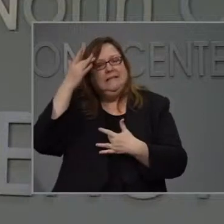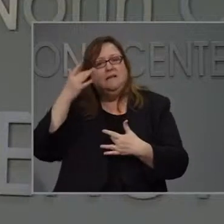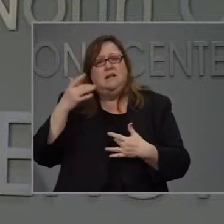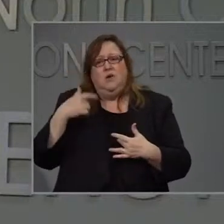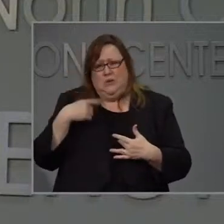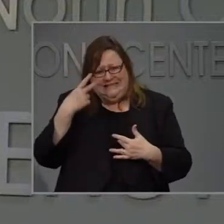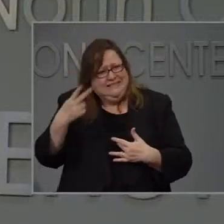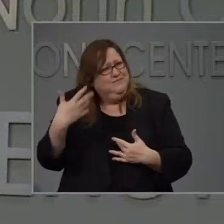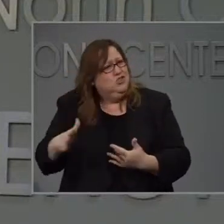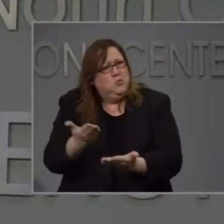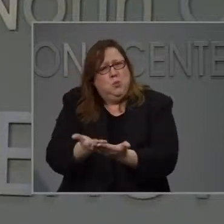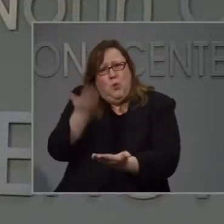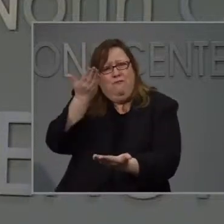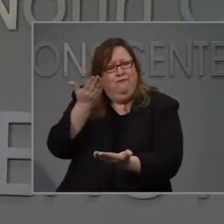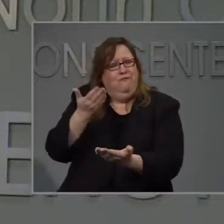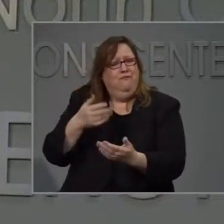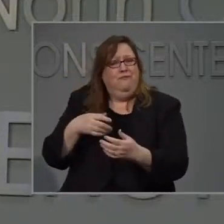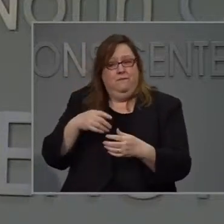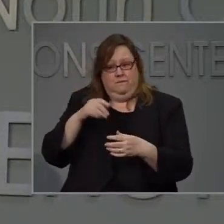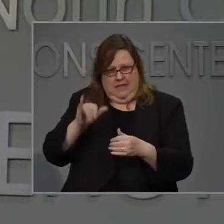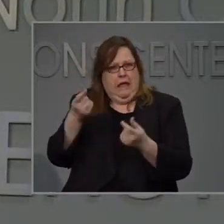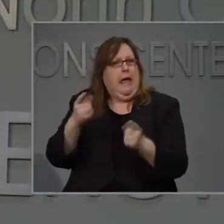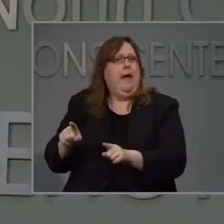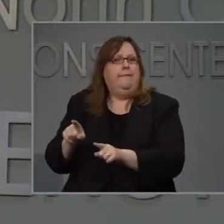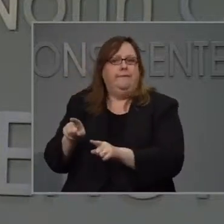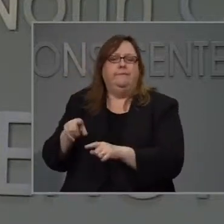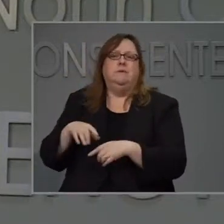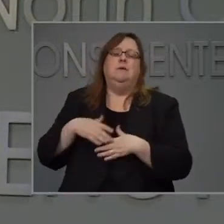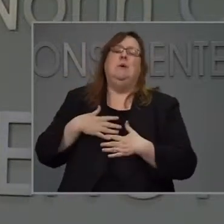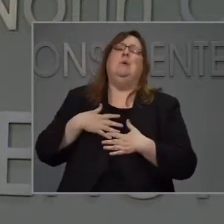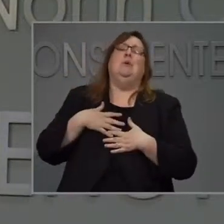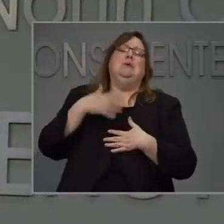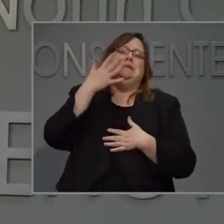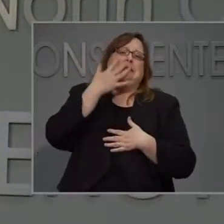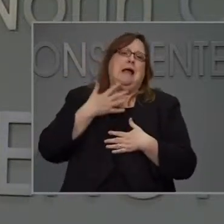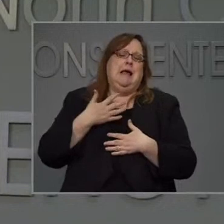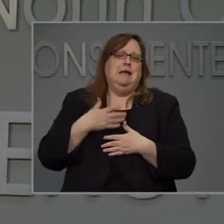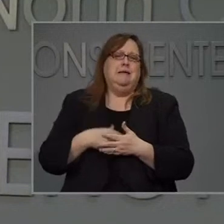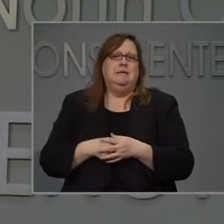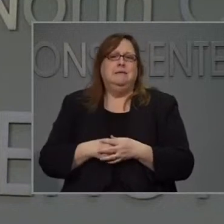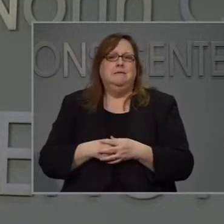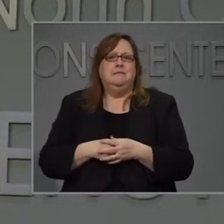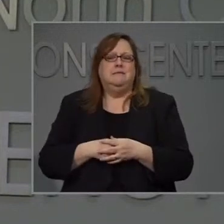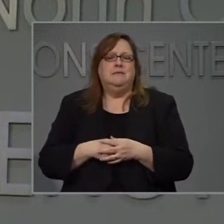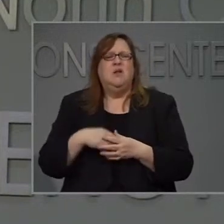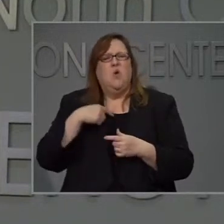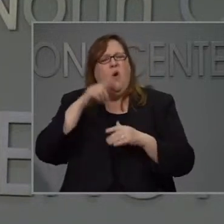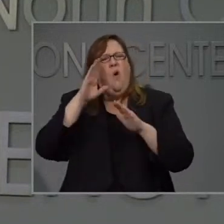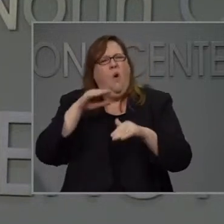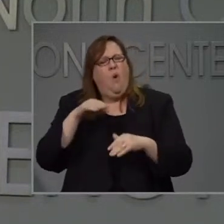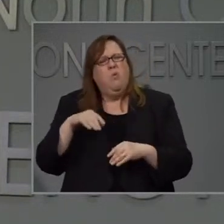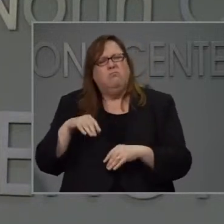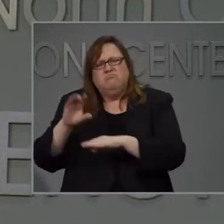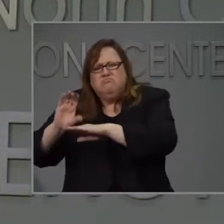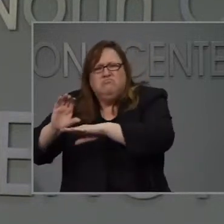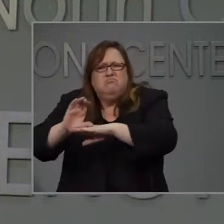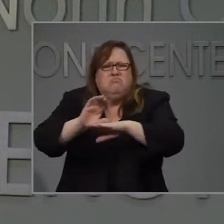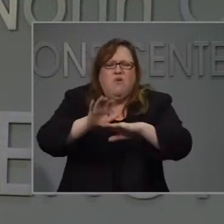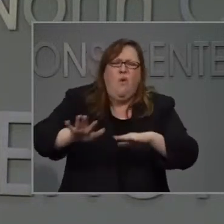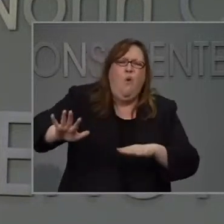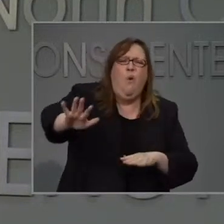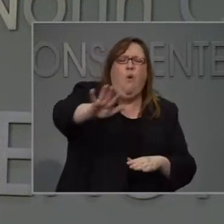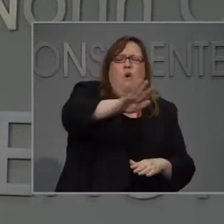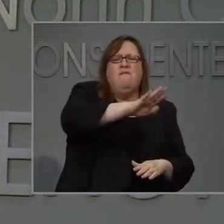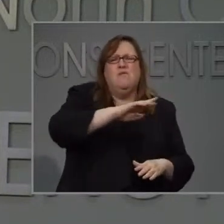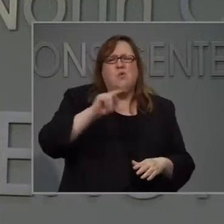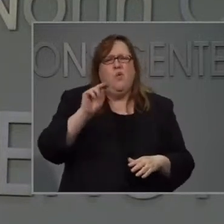tragic consequences when that's the case. And so we hope that congregations across North